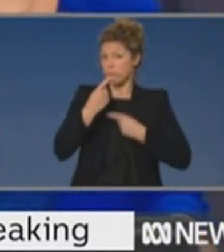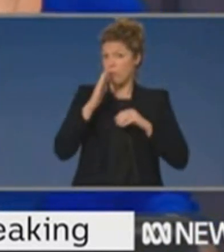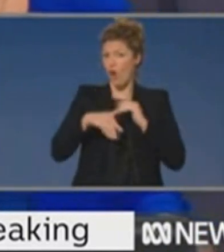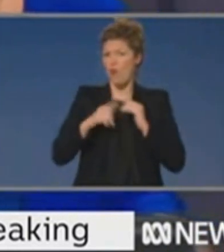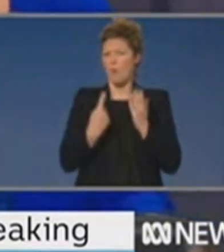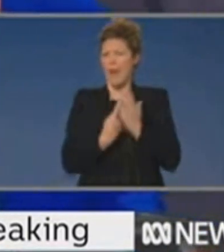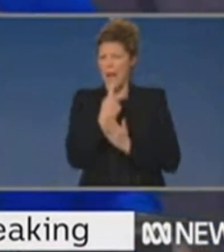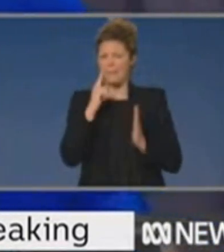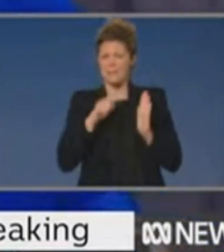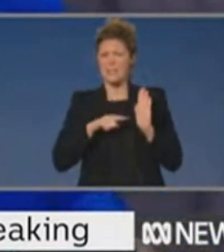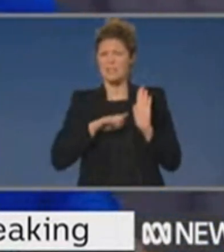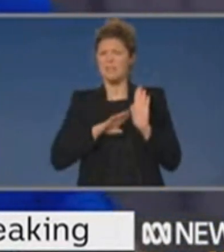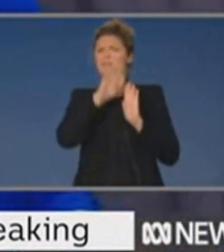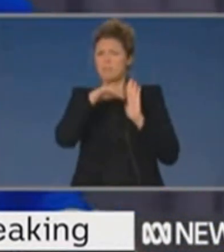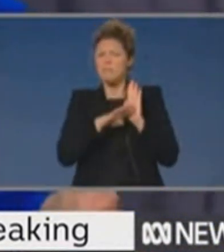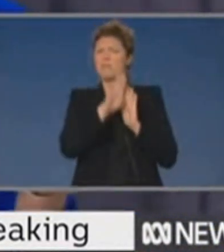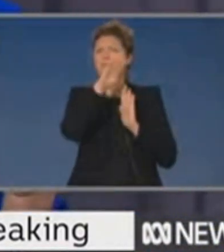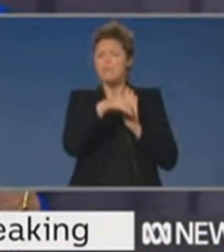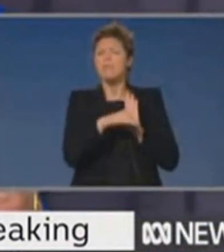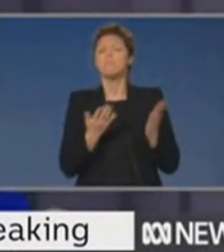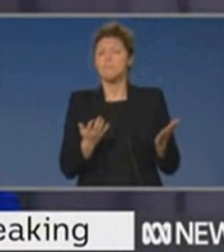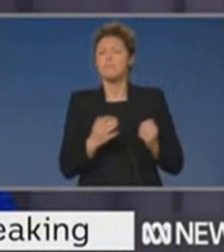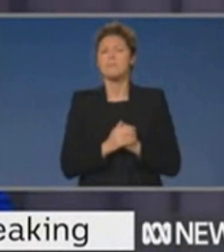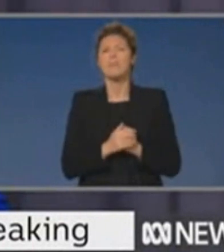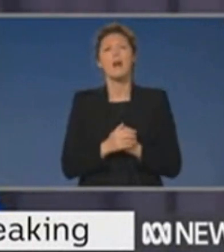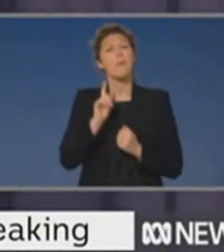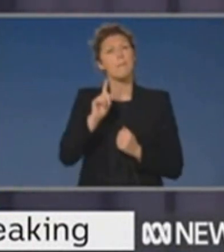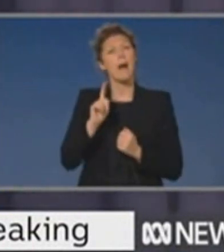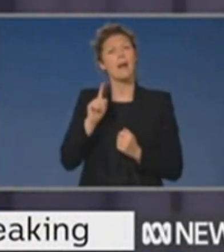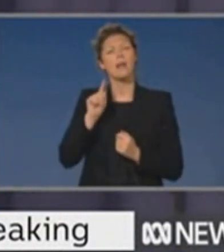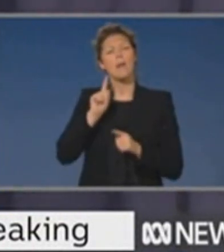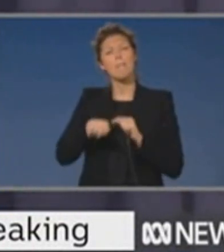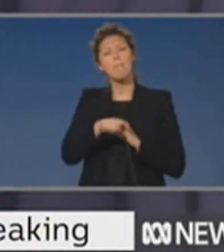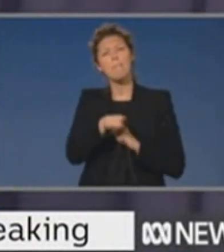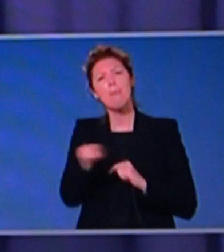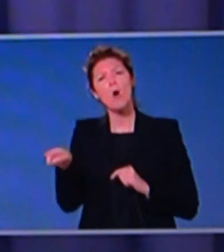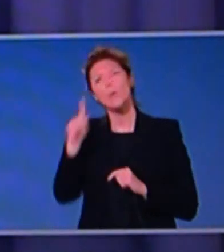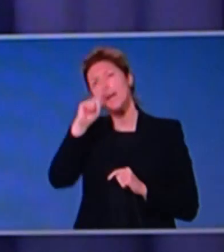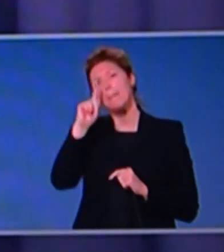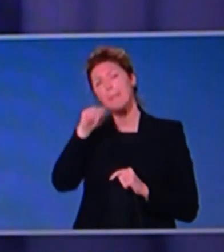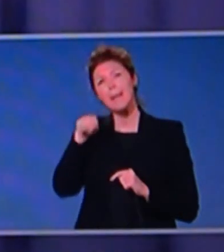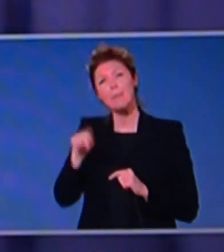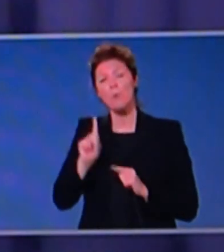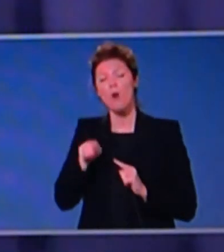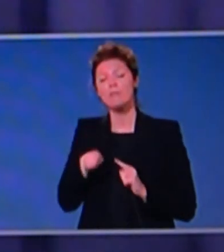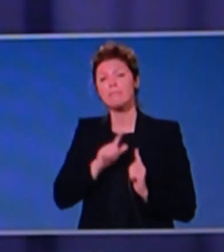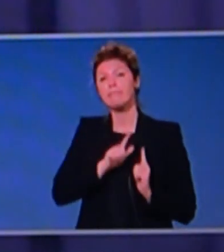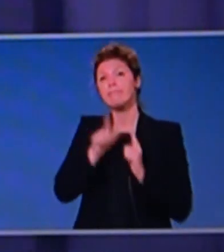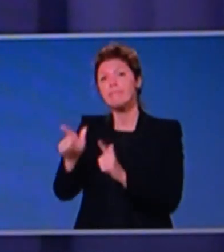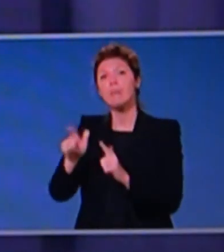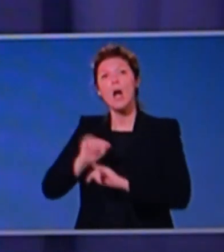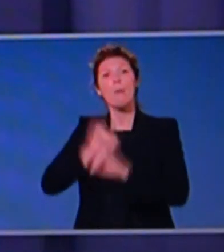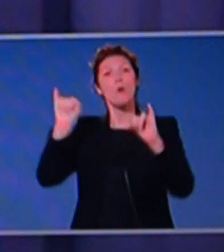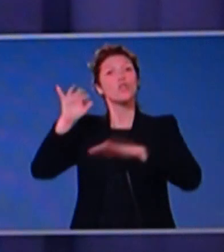thing we are noticing, just to support that last comment of a slight decrease, is generally our presentations to our emergency departments are down as